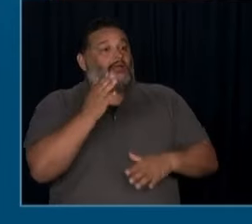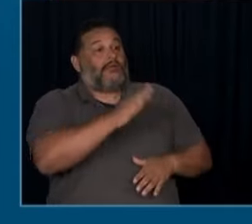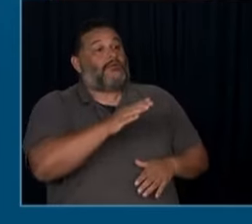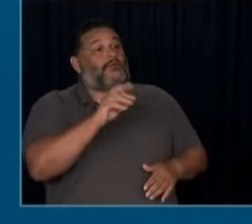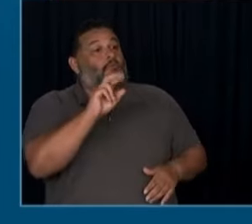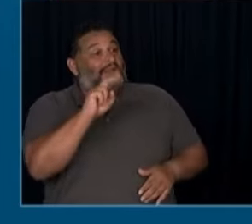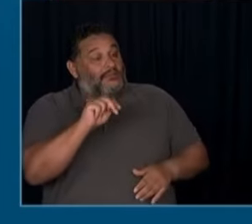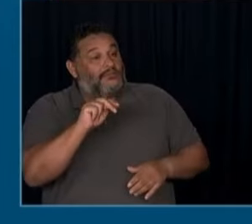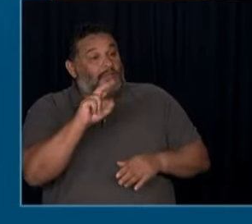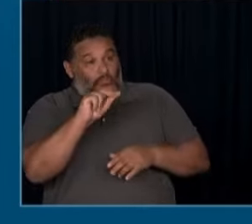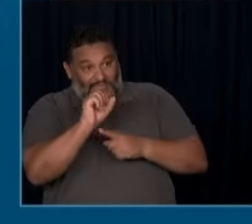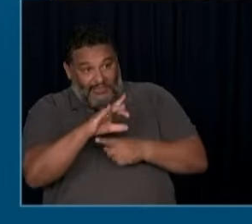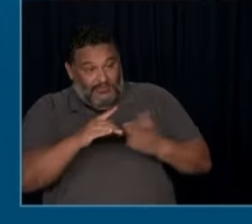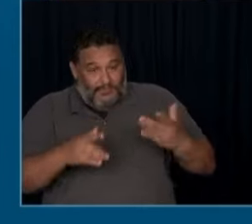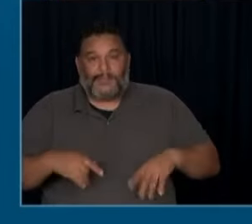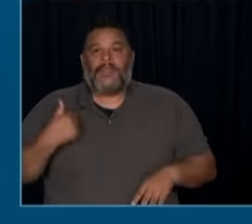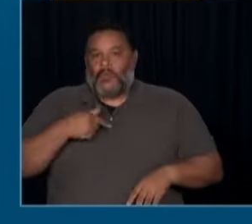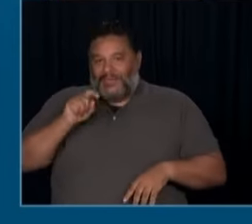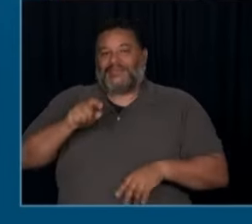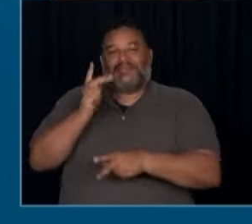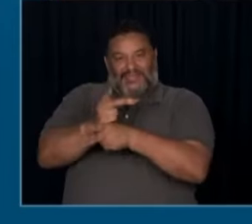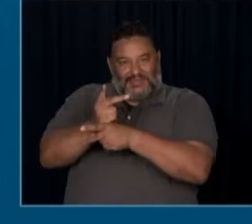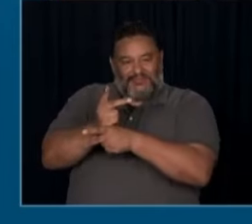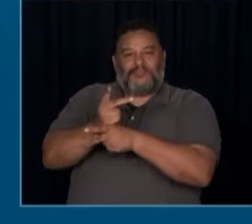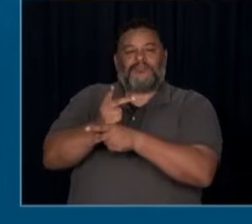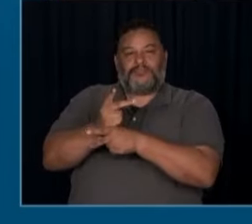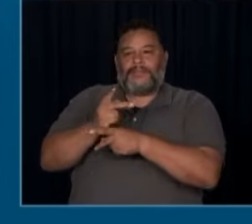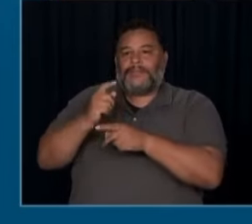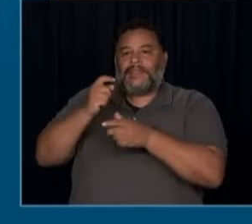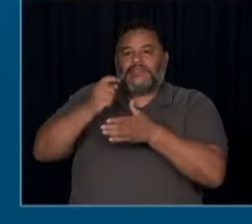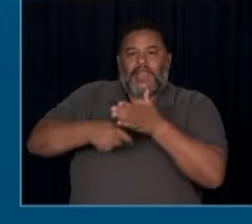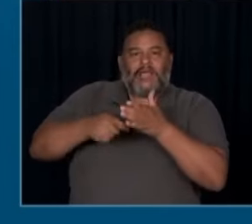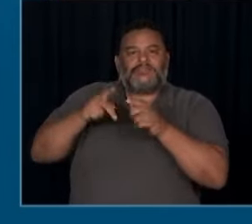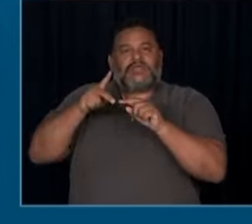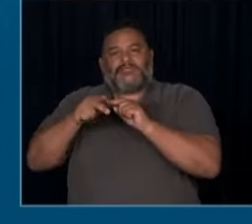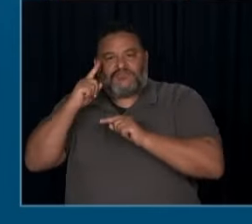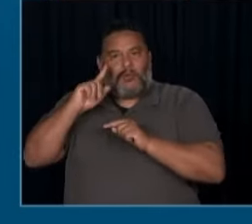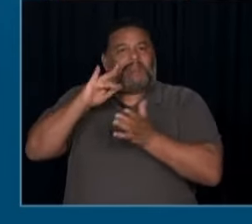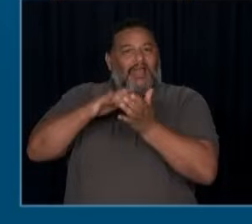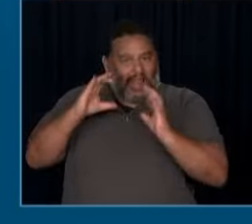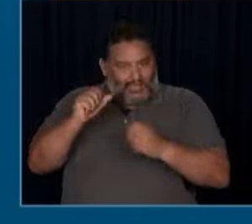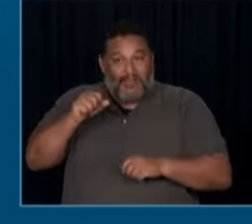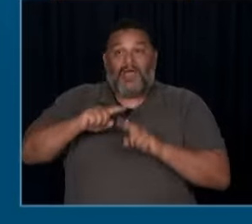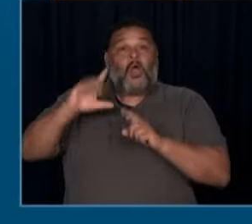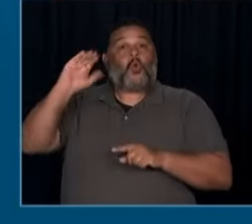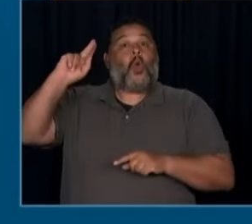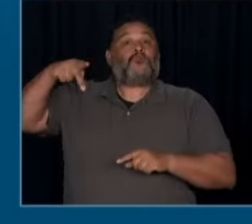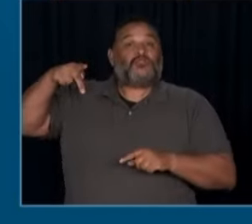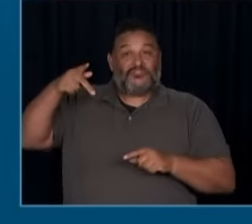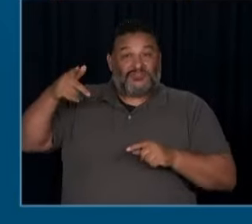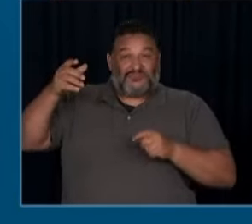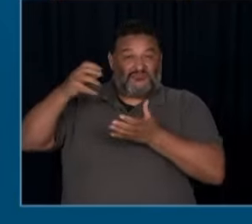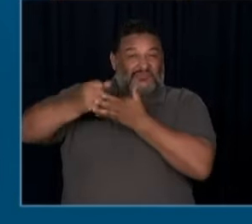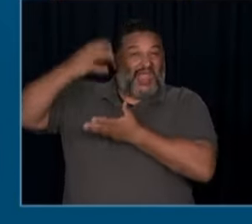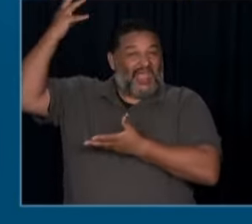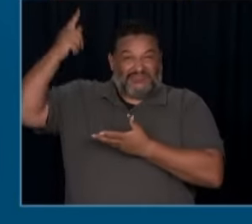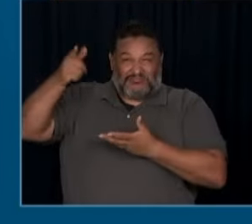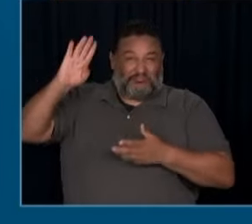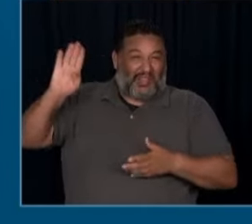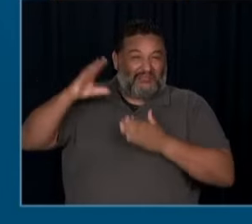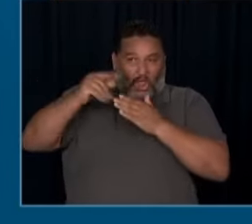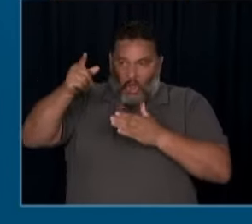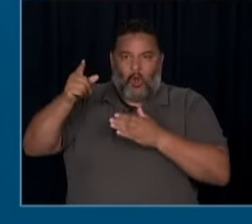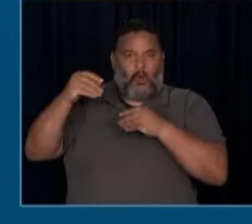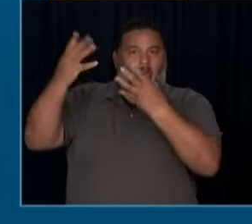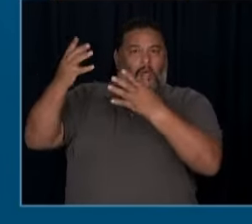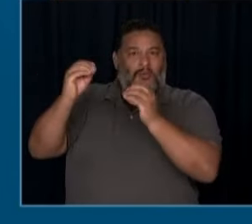middle class portion of the tax cuts. The tax cuts to the corporations that made billions of dollars of price gouging, those need to go up. She actually wants to give them a